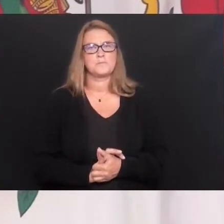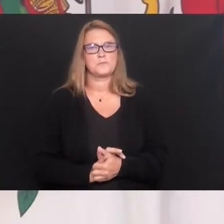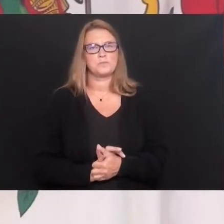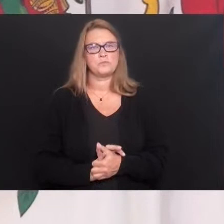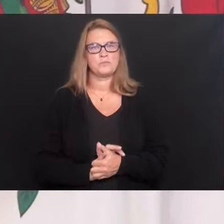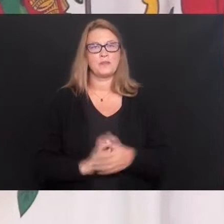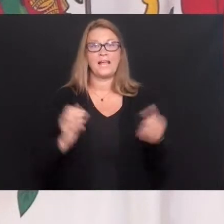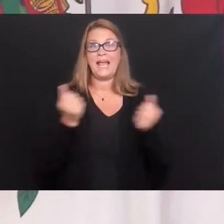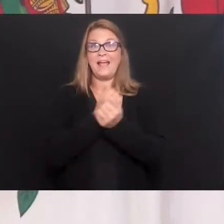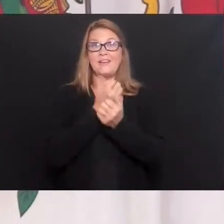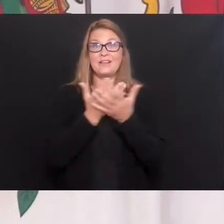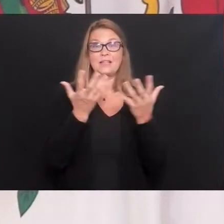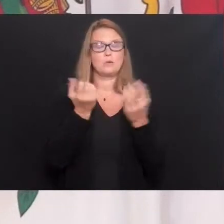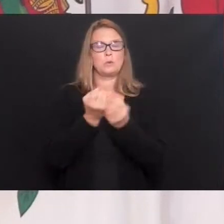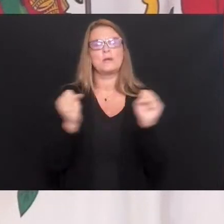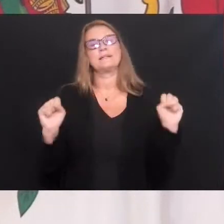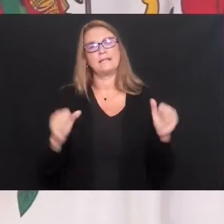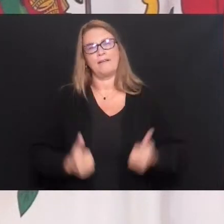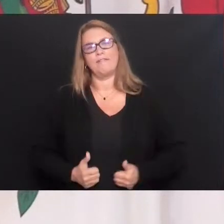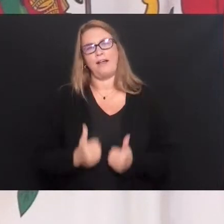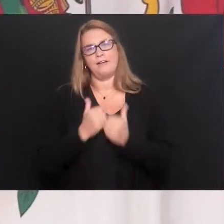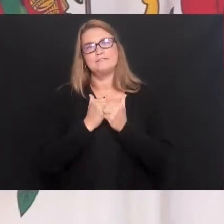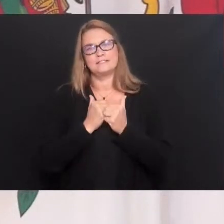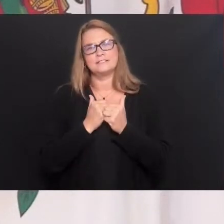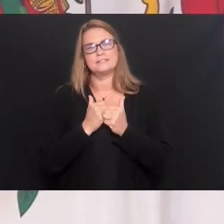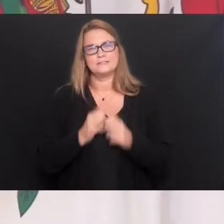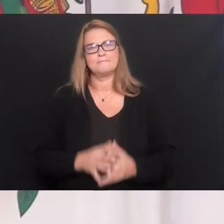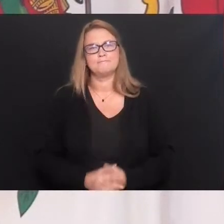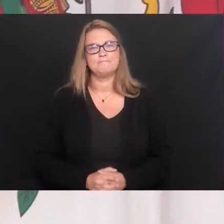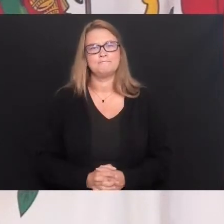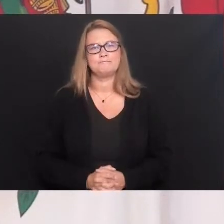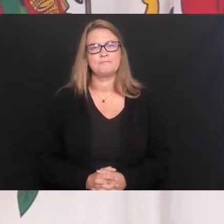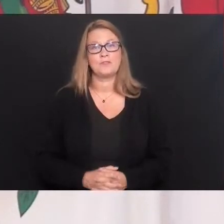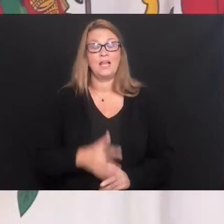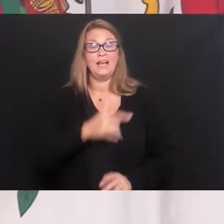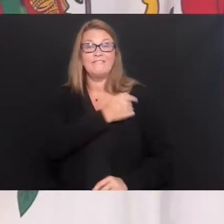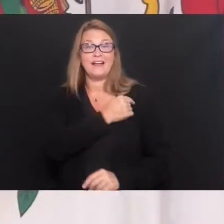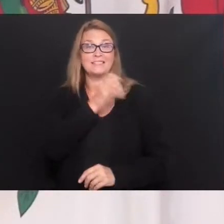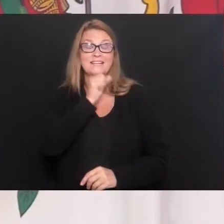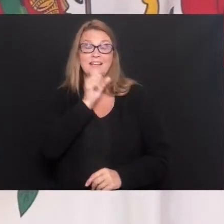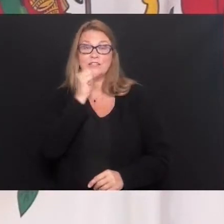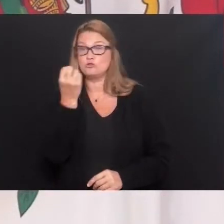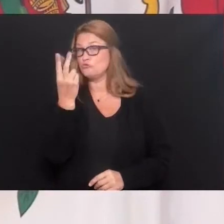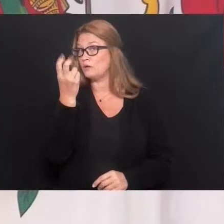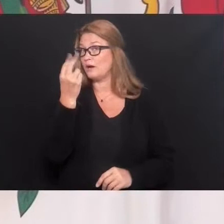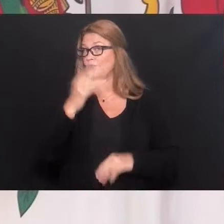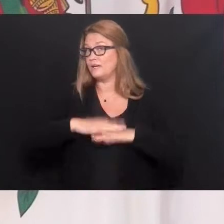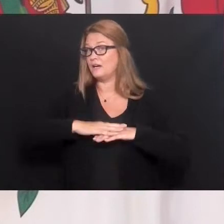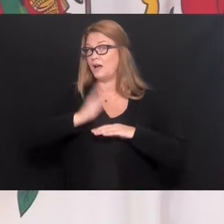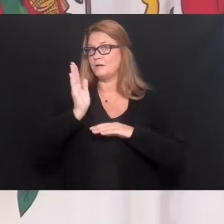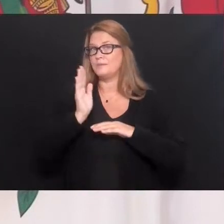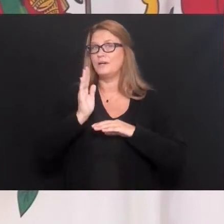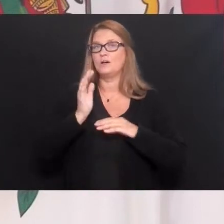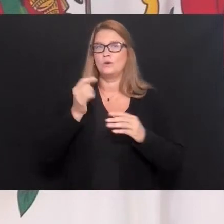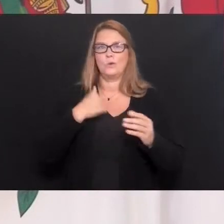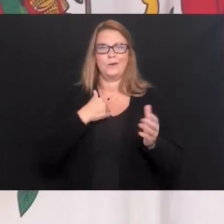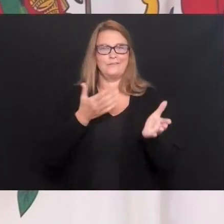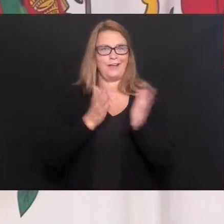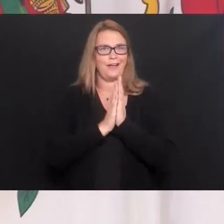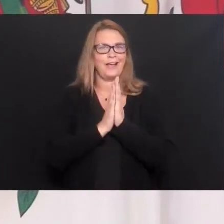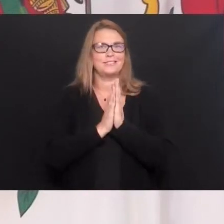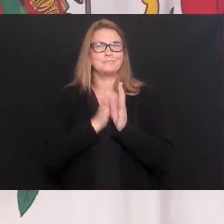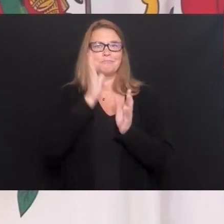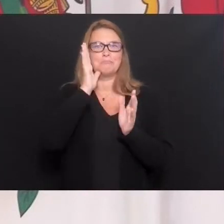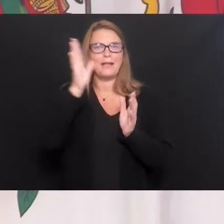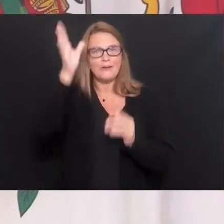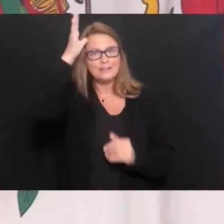effort's try to save lives. The vaccine eligibility, 12 and older, I asked our